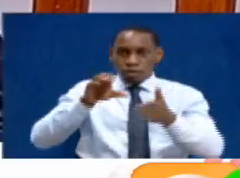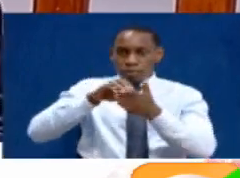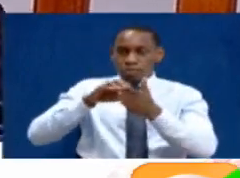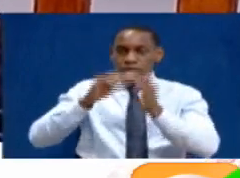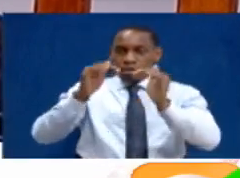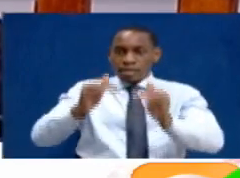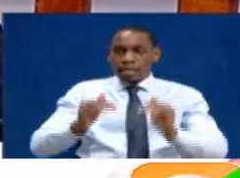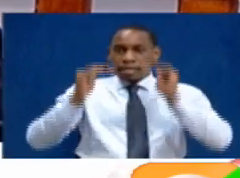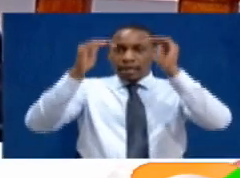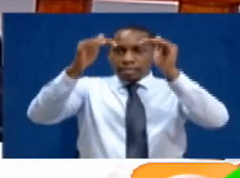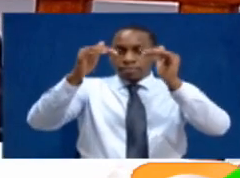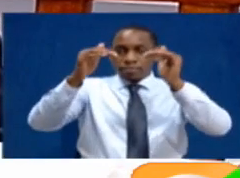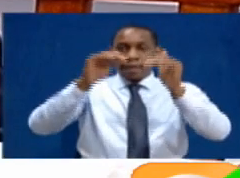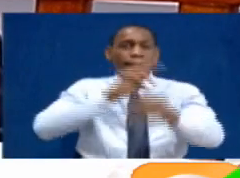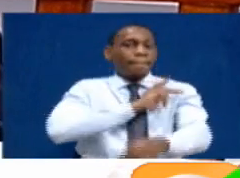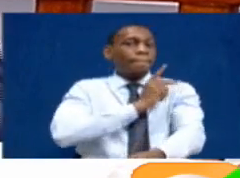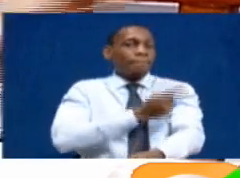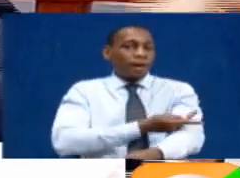ascend to power.